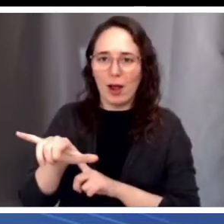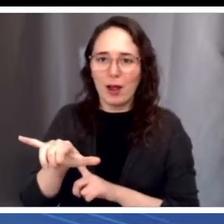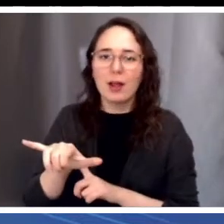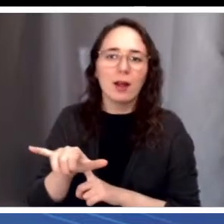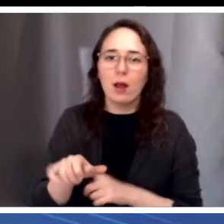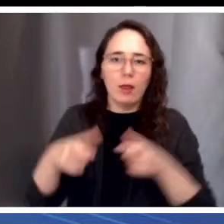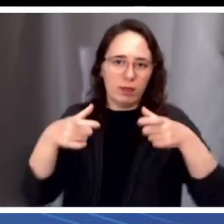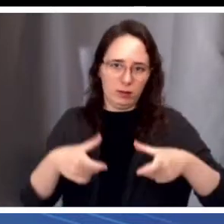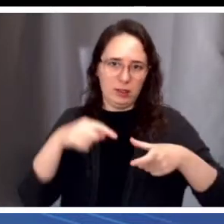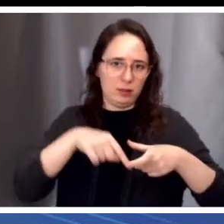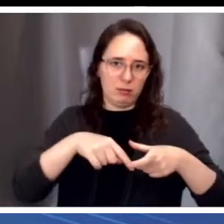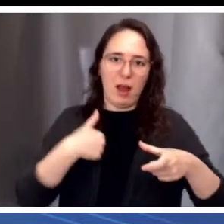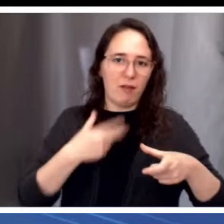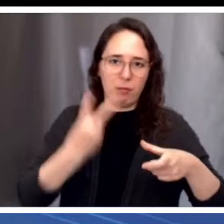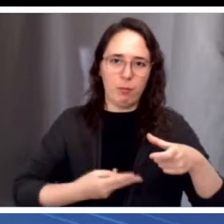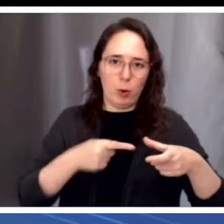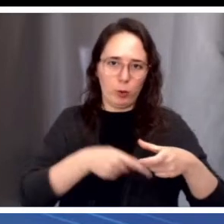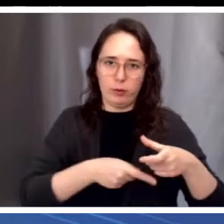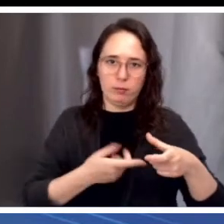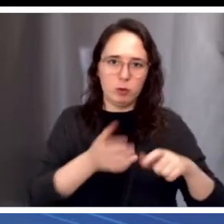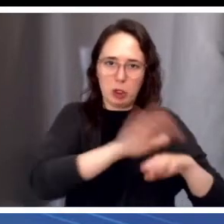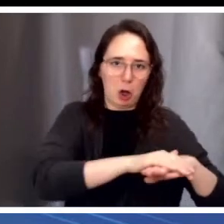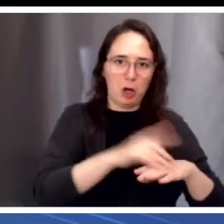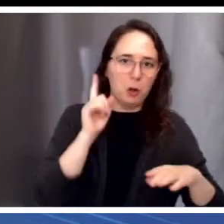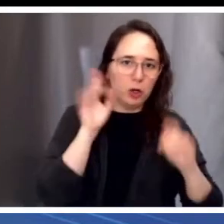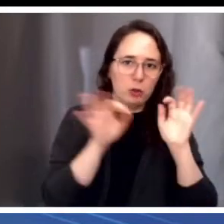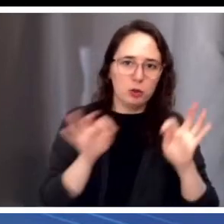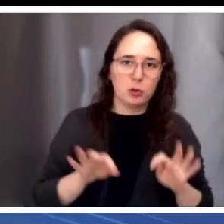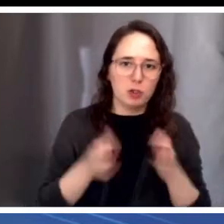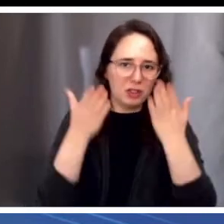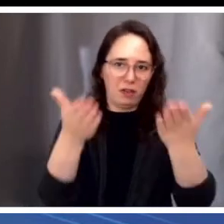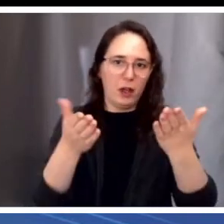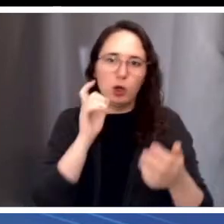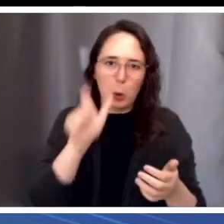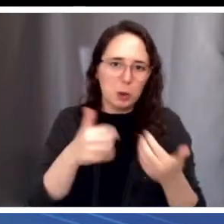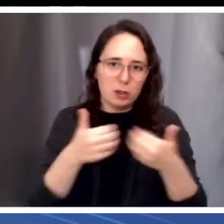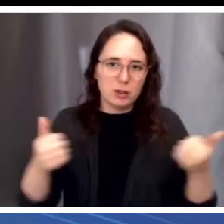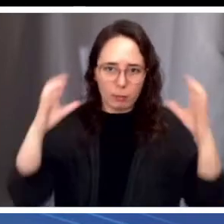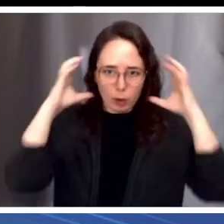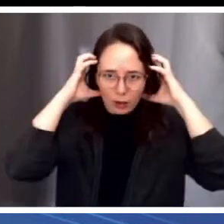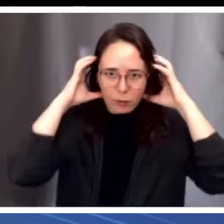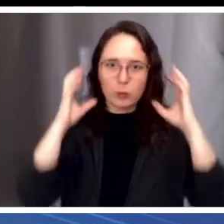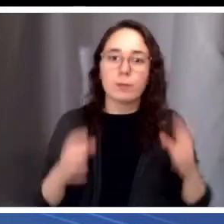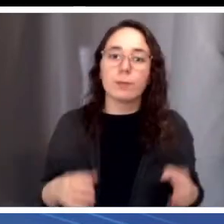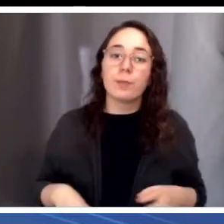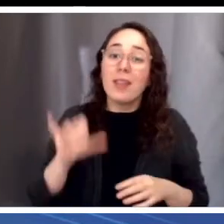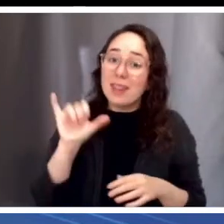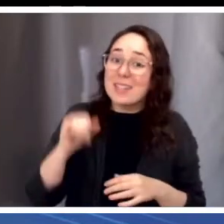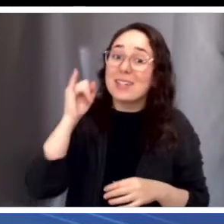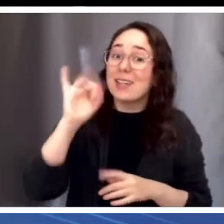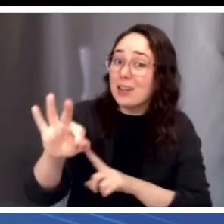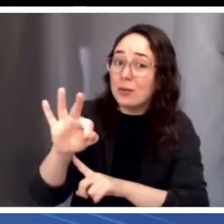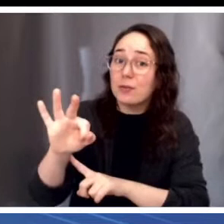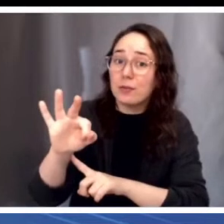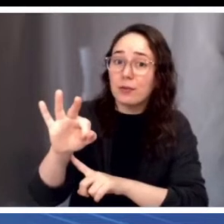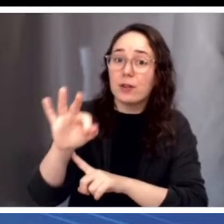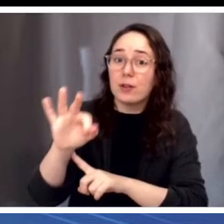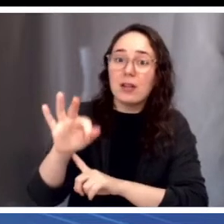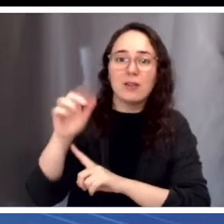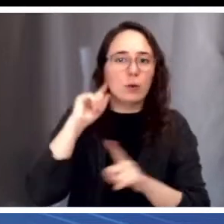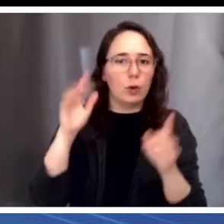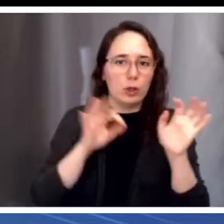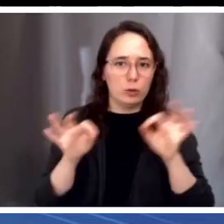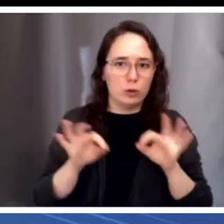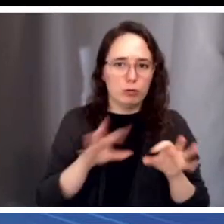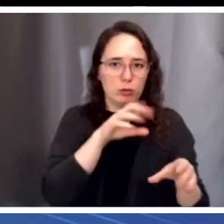The DVDs and Blu-rays have the same option, provided that the audio description made it that far. Not everybody puts it onto their DVDs, but